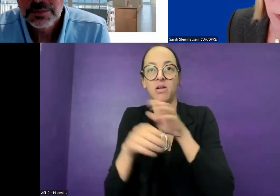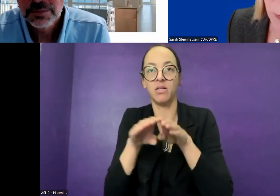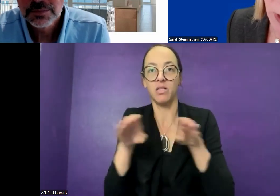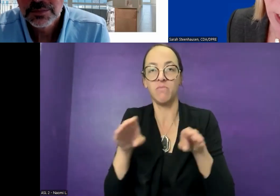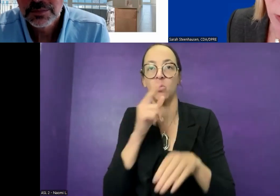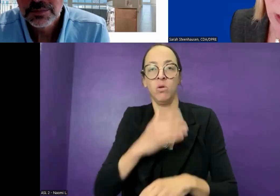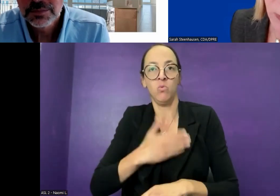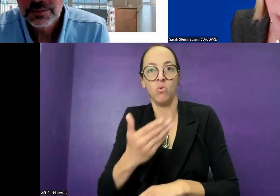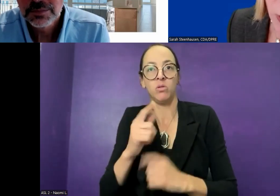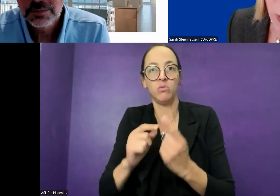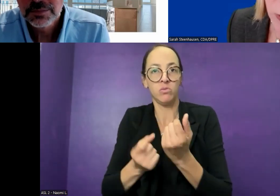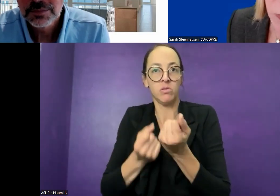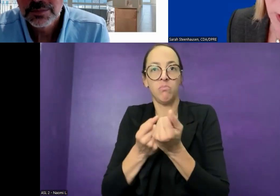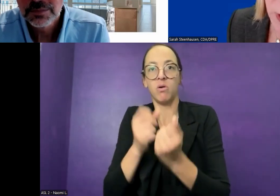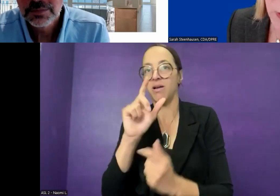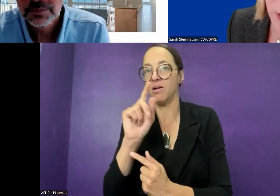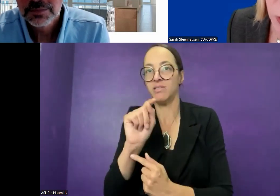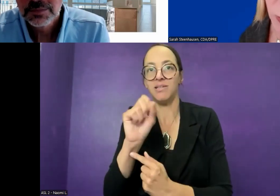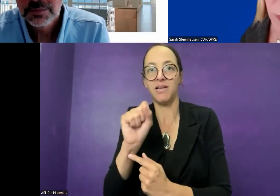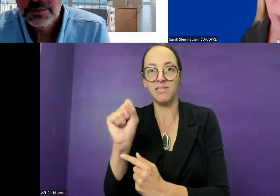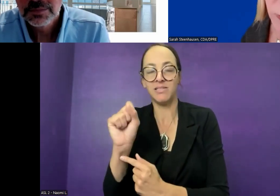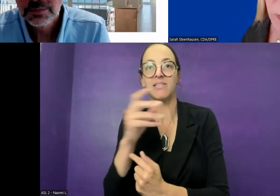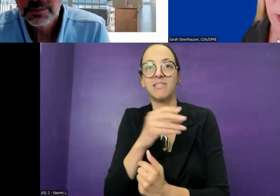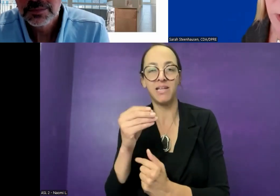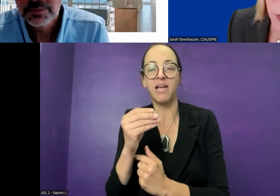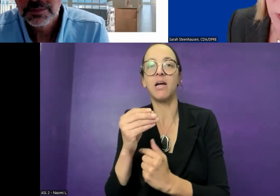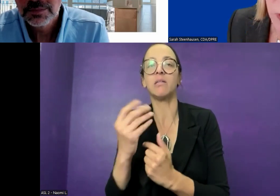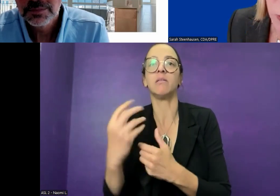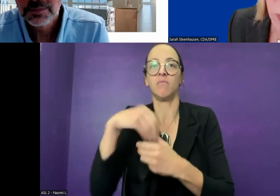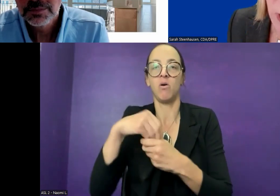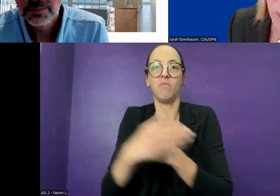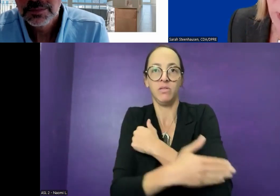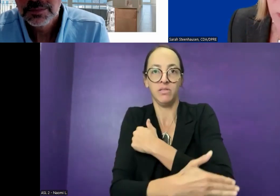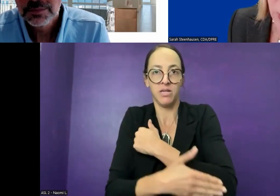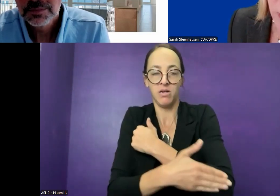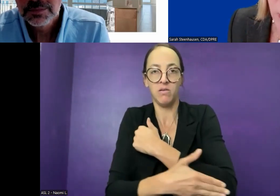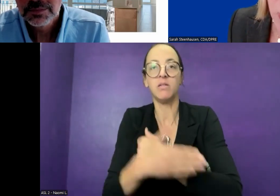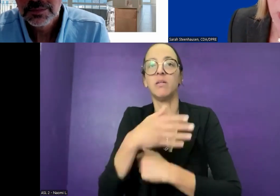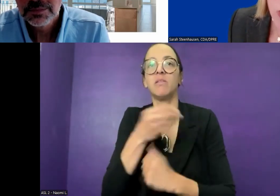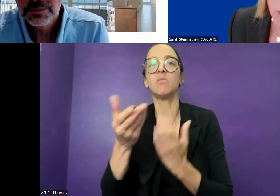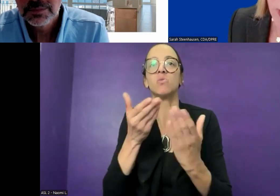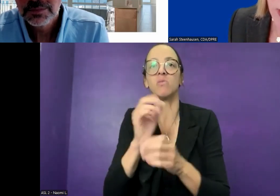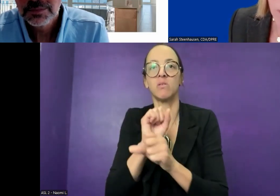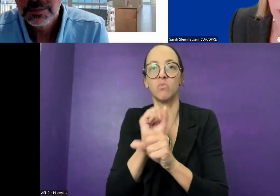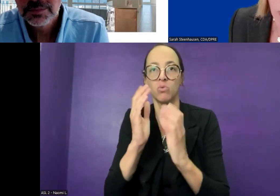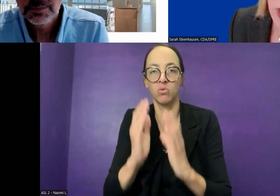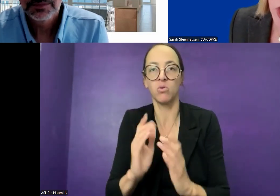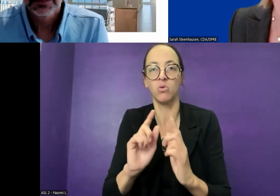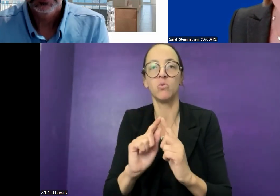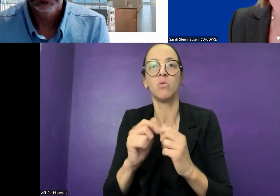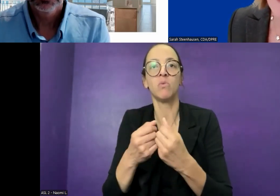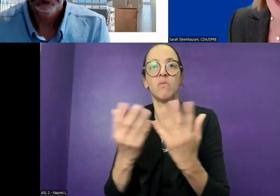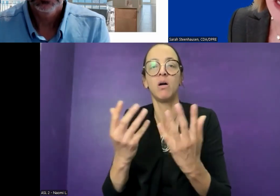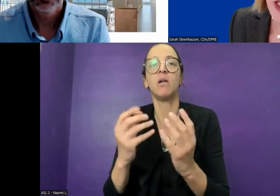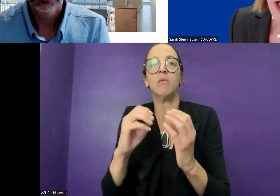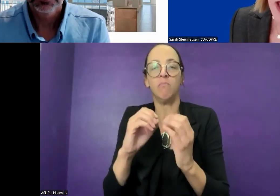being offered through the county and their partners for them to continue to provide services to the consumers and even expand them? So thank you for this question.